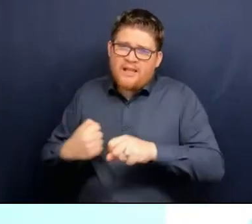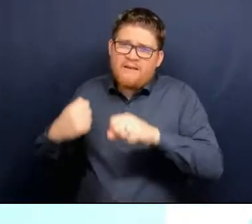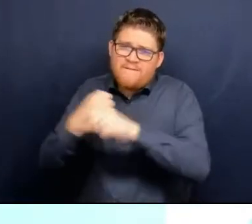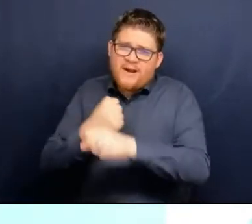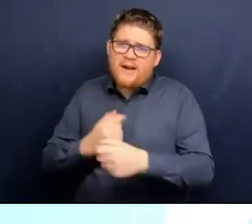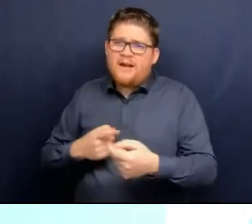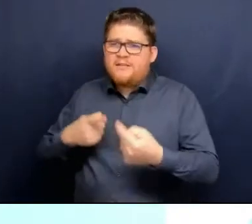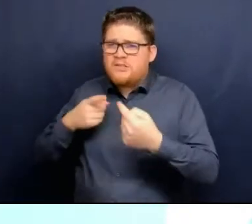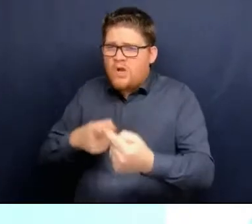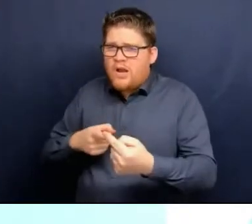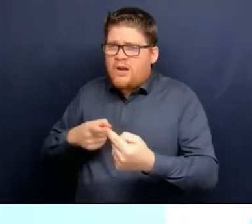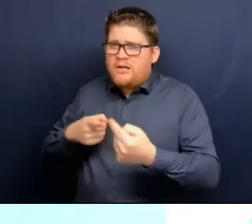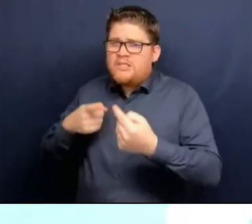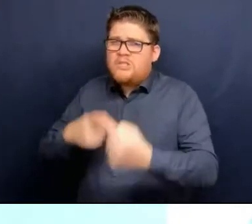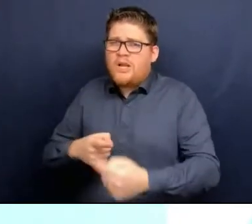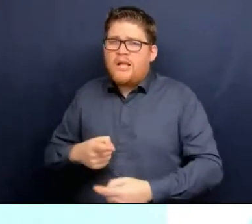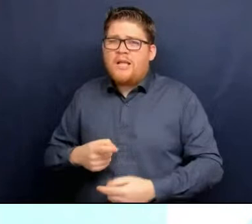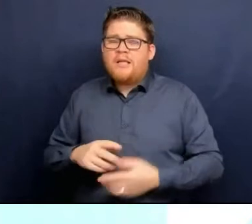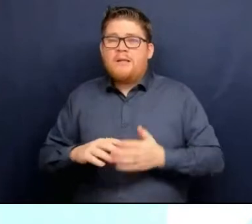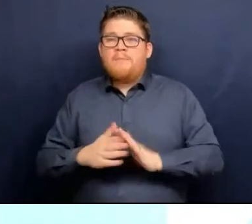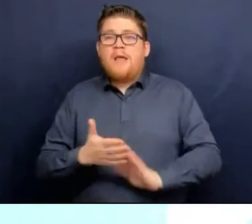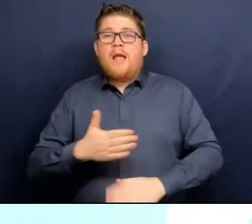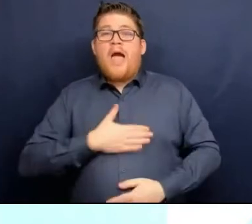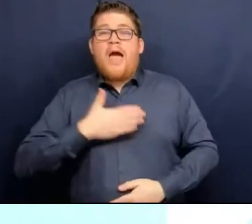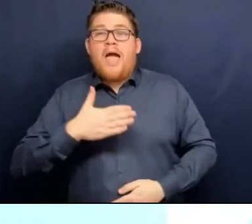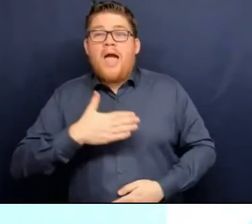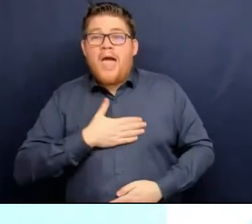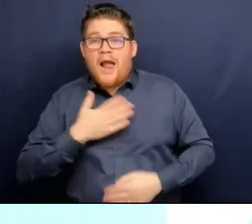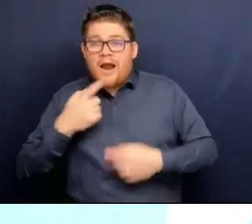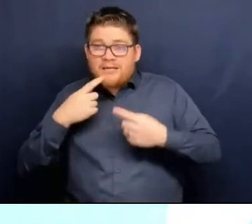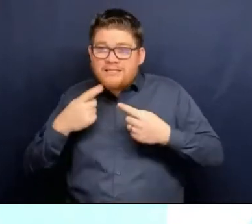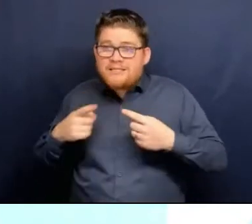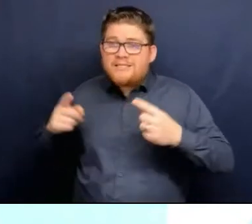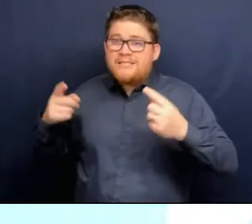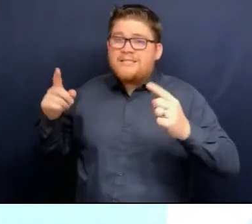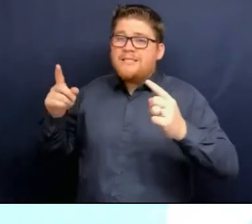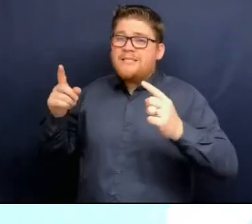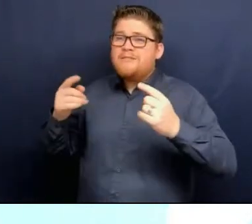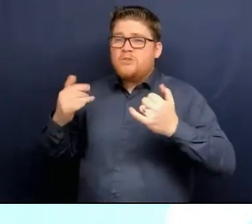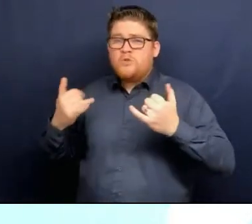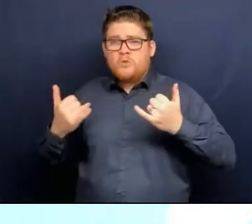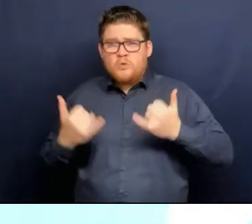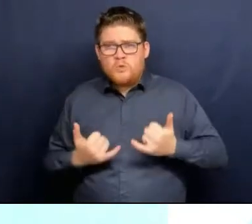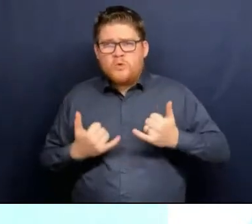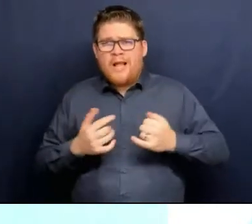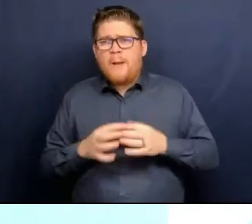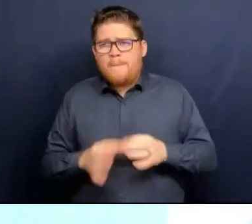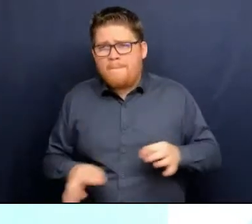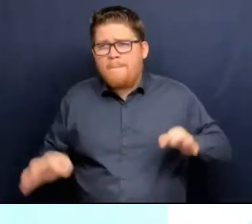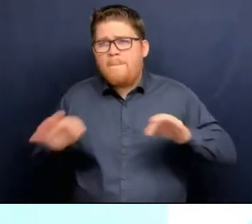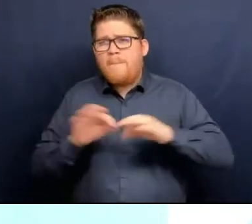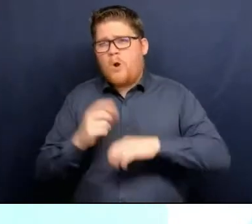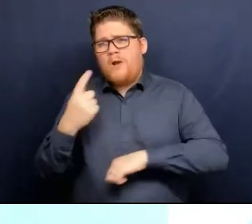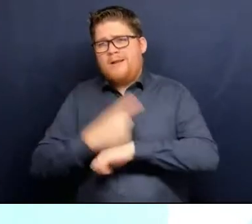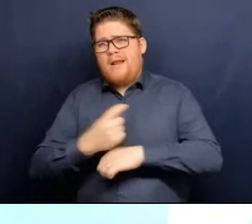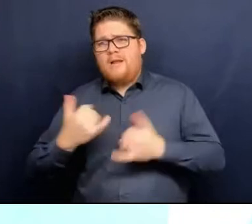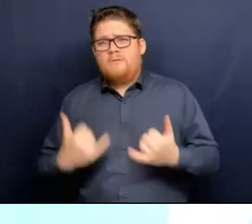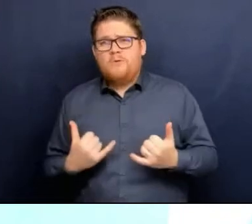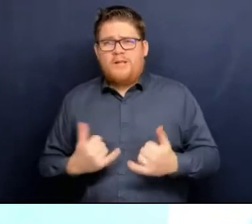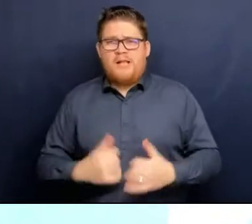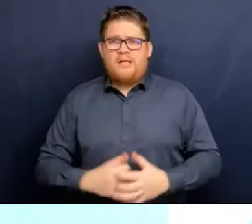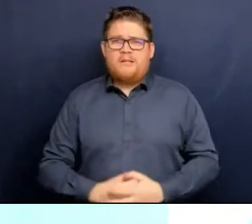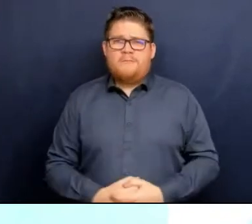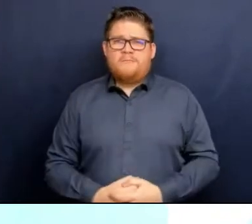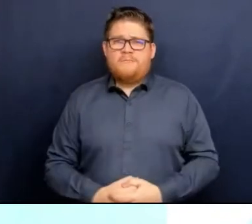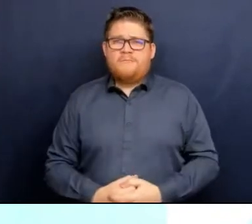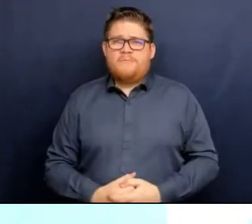of 2019, but today is a particularly important day, and if for no other reason than to hear Rosalie say, as Grand Chief would have loved,